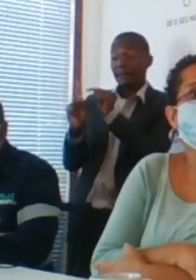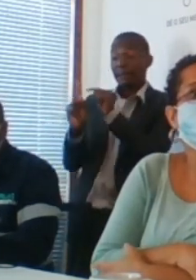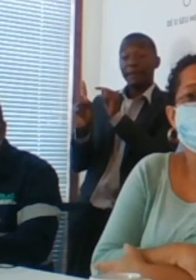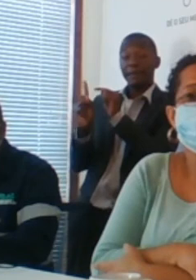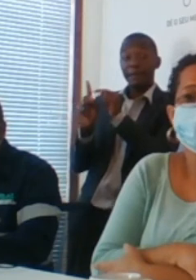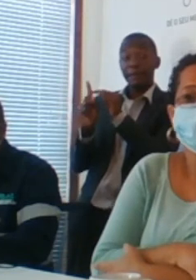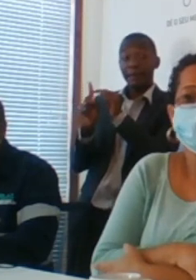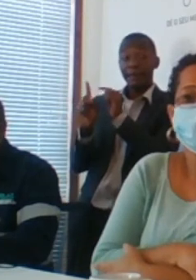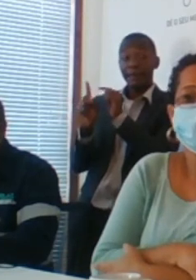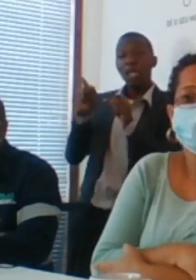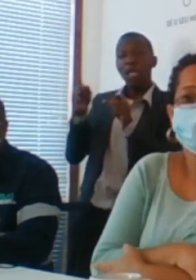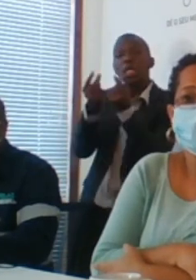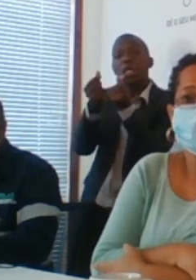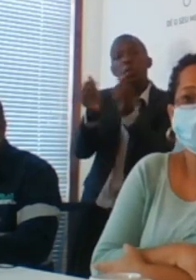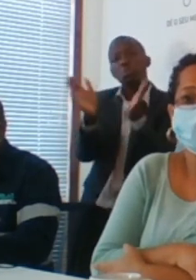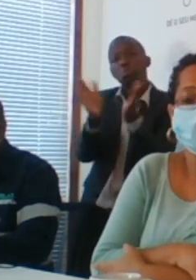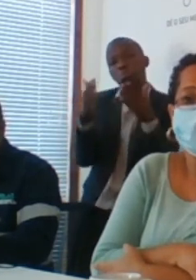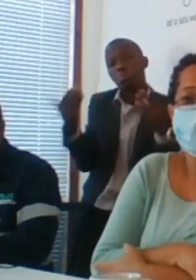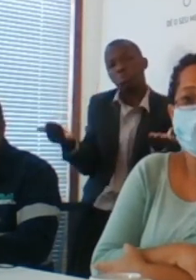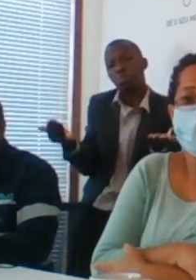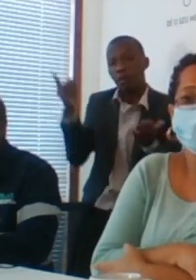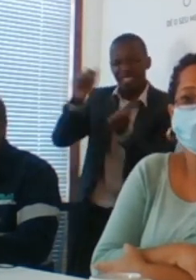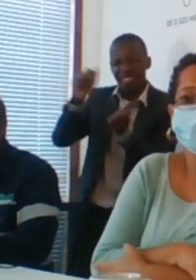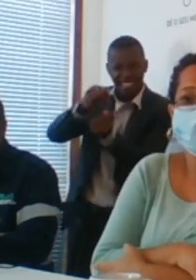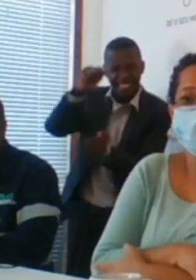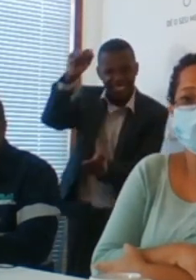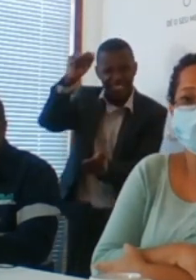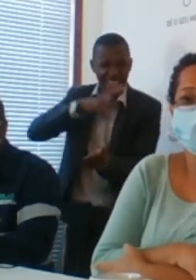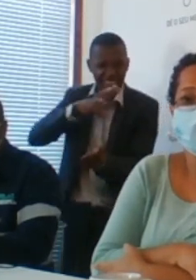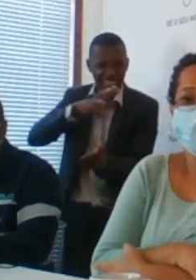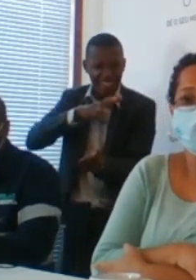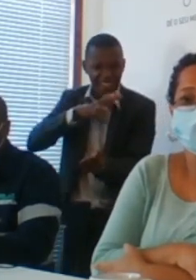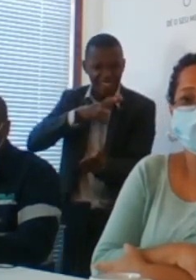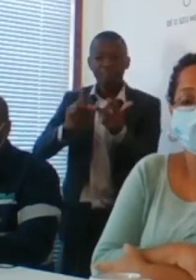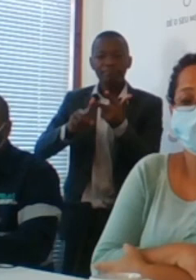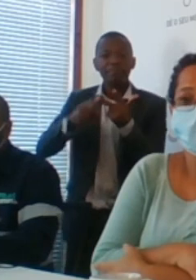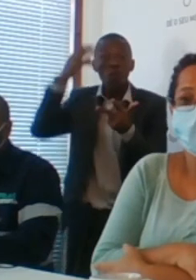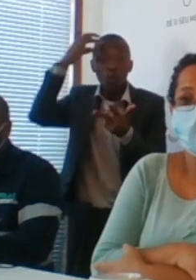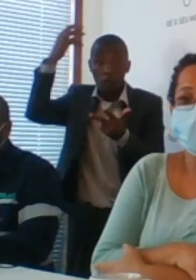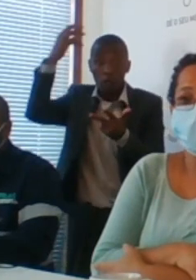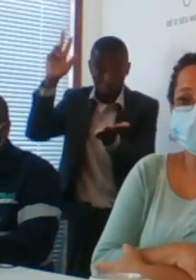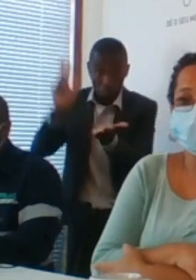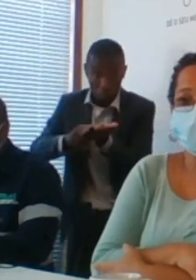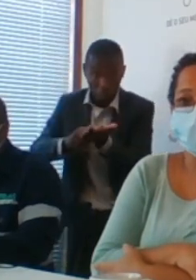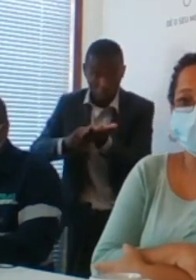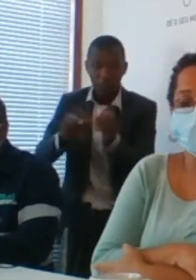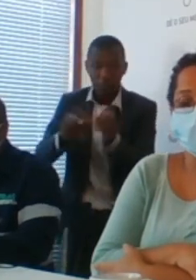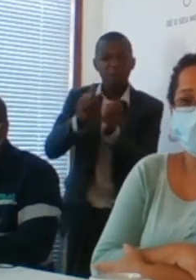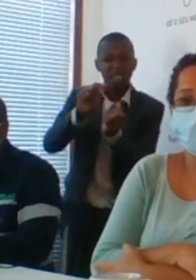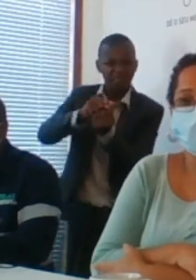economically deprived, proven by a provident certificate issued by the competent authorities, hold the